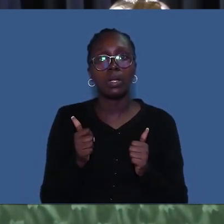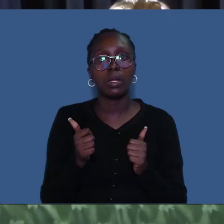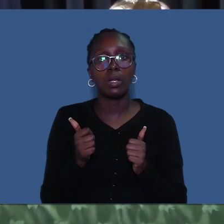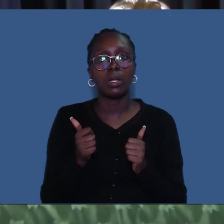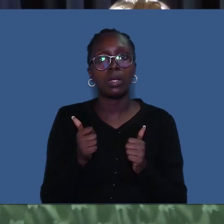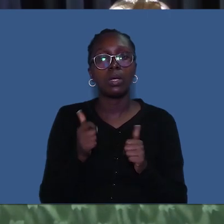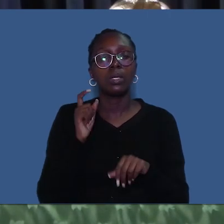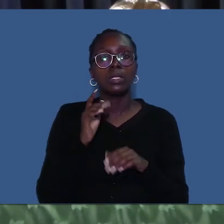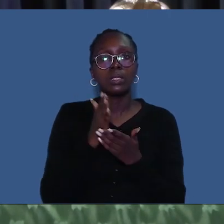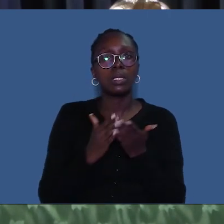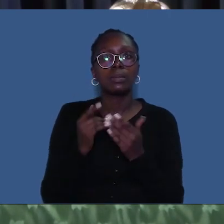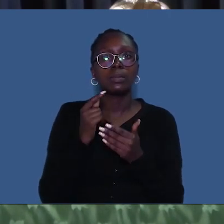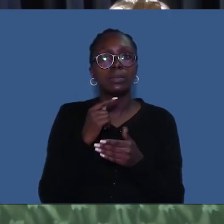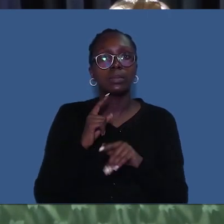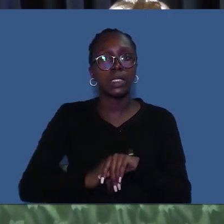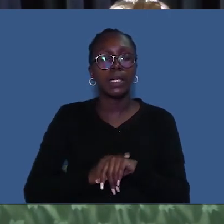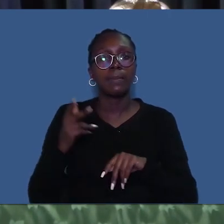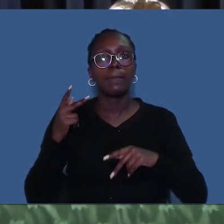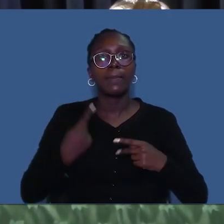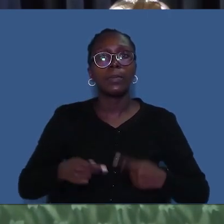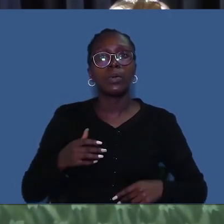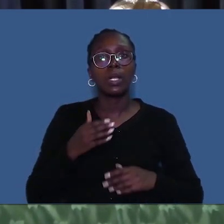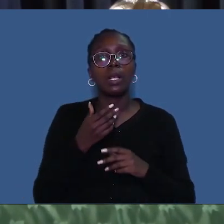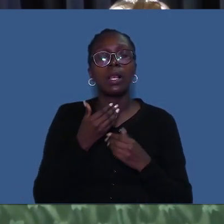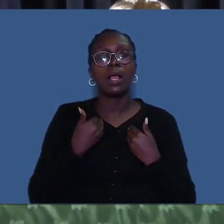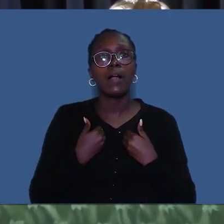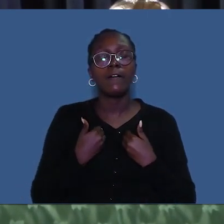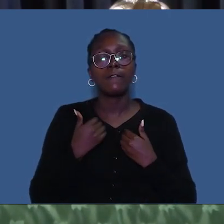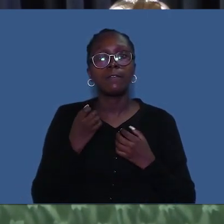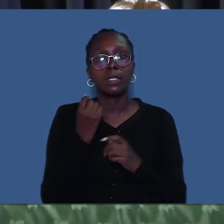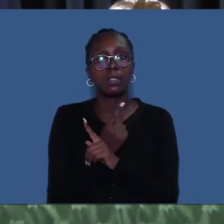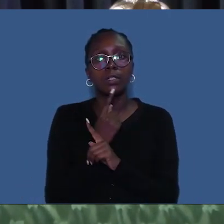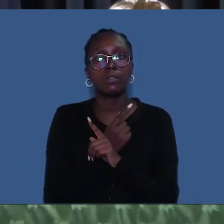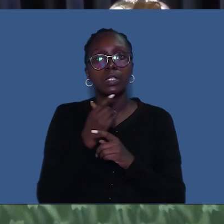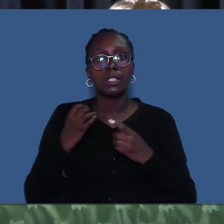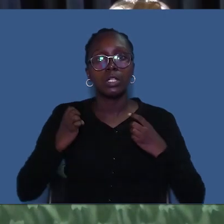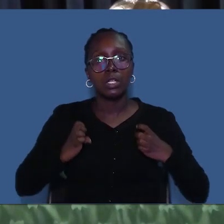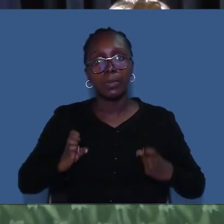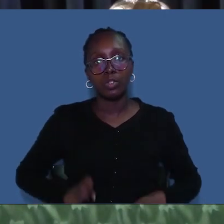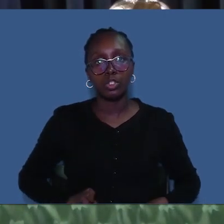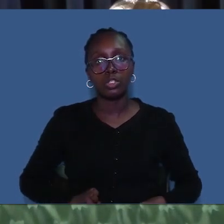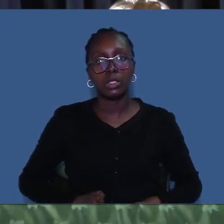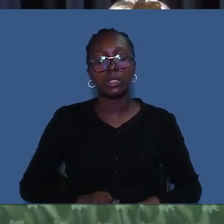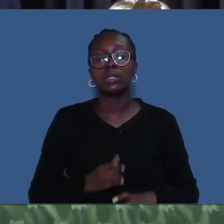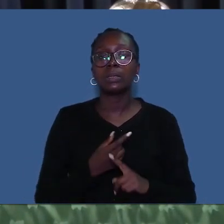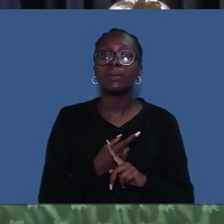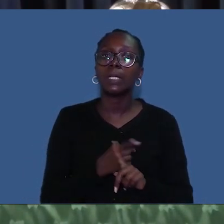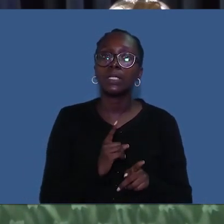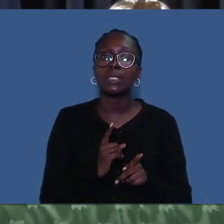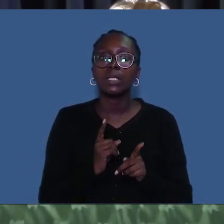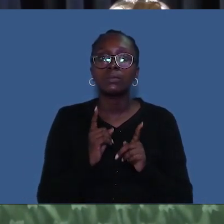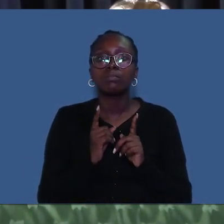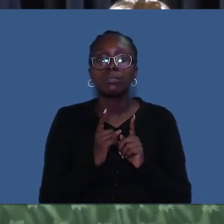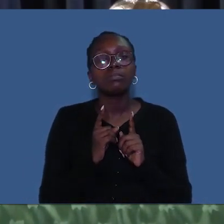of emotions in every area of our lives. In this way, we will be able to discern the strong, enduring,